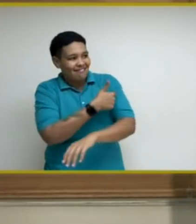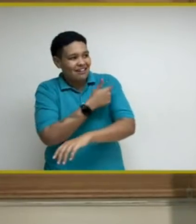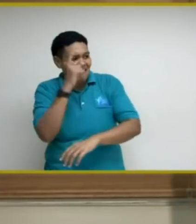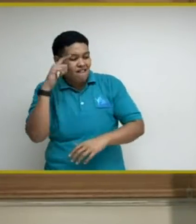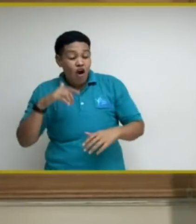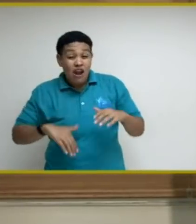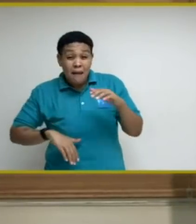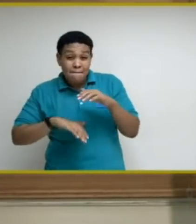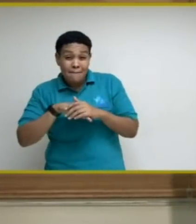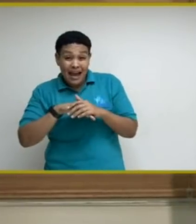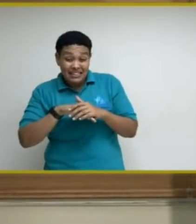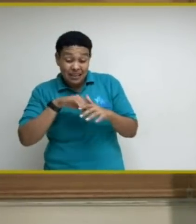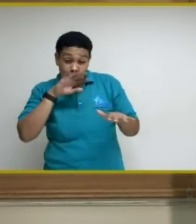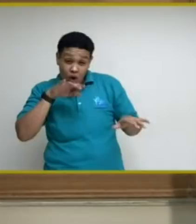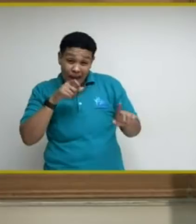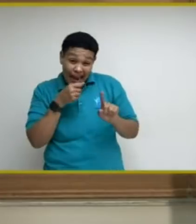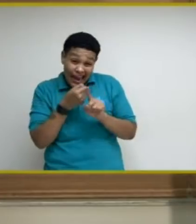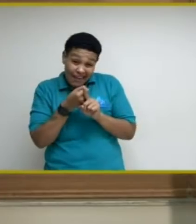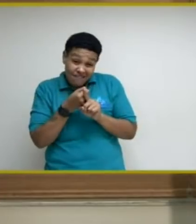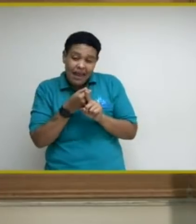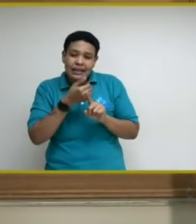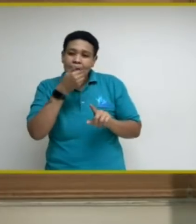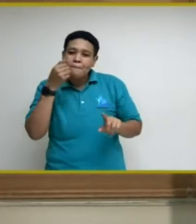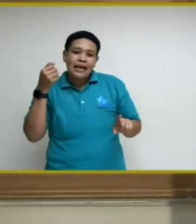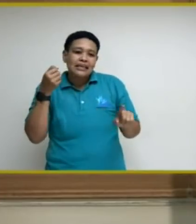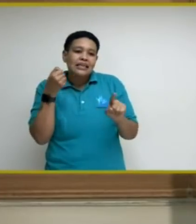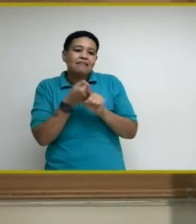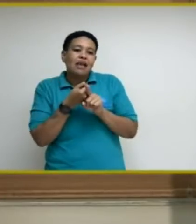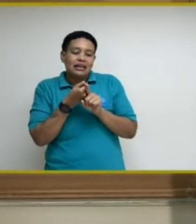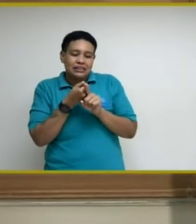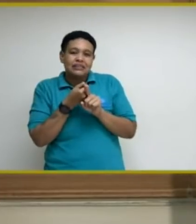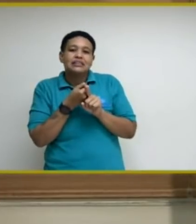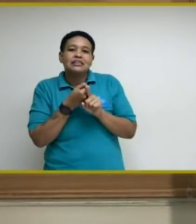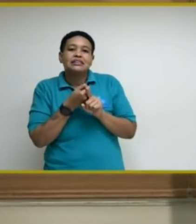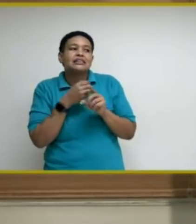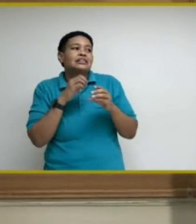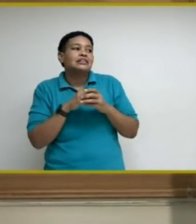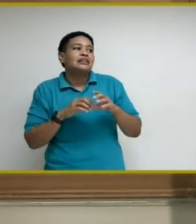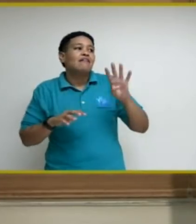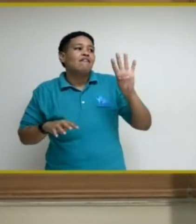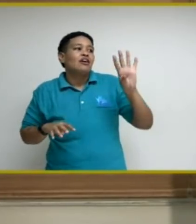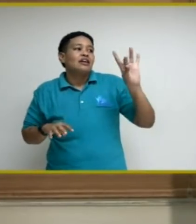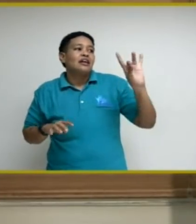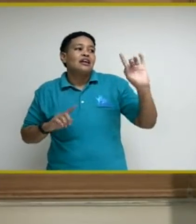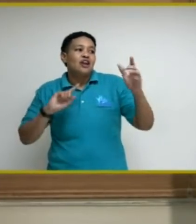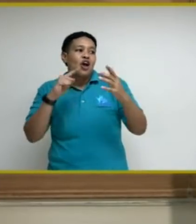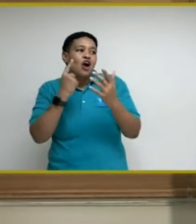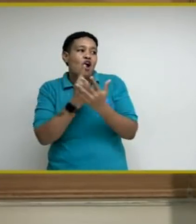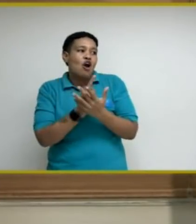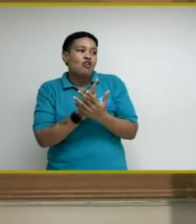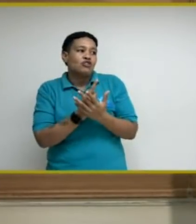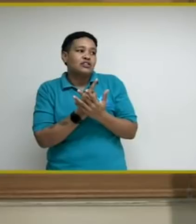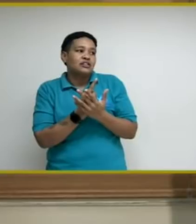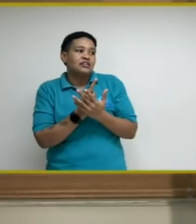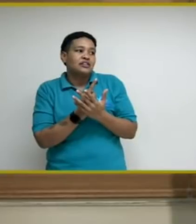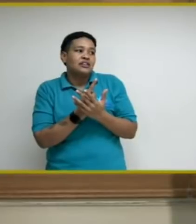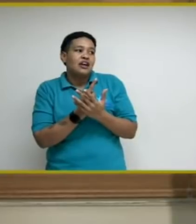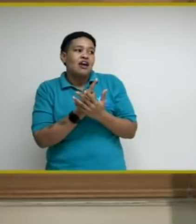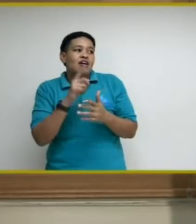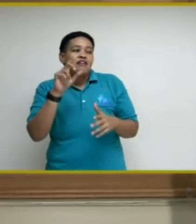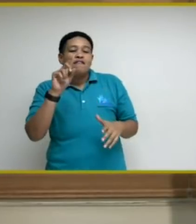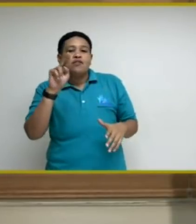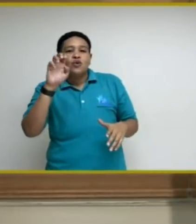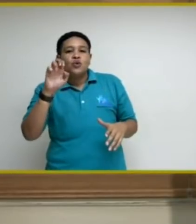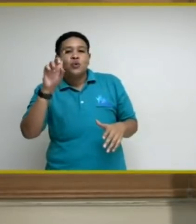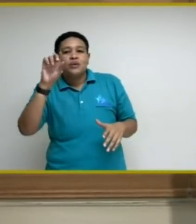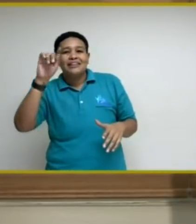efficacy, the maximum effect, the best effect, is within 48 hours of the due date on